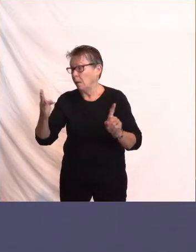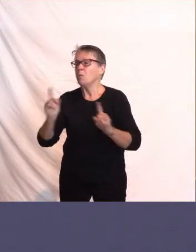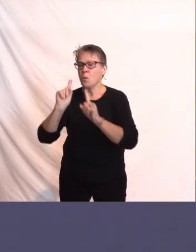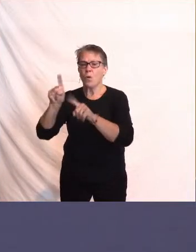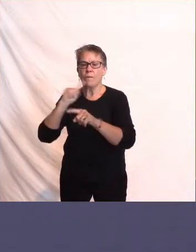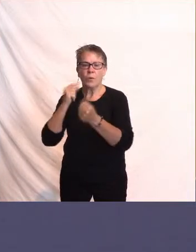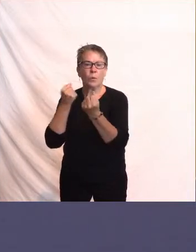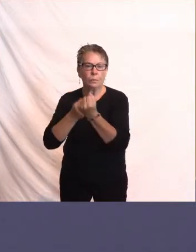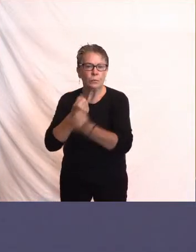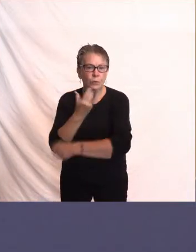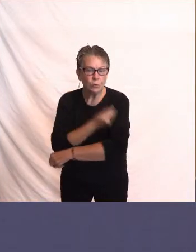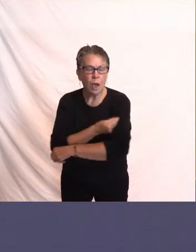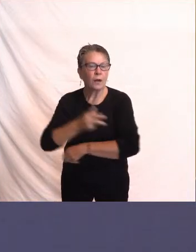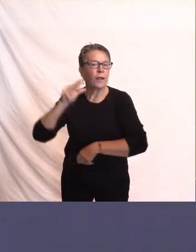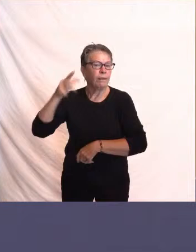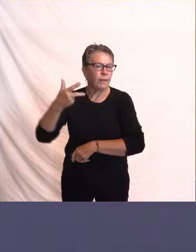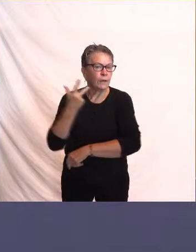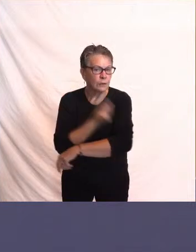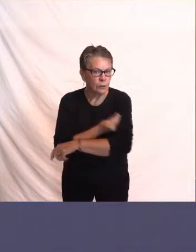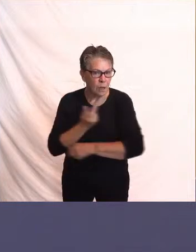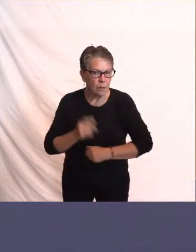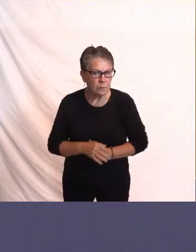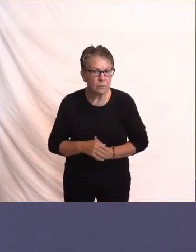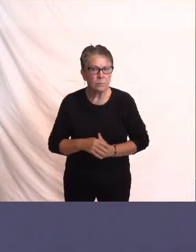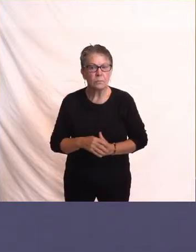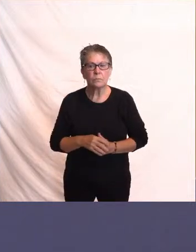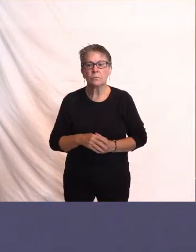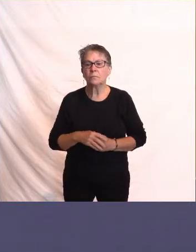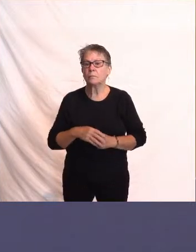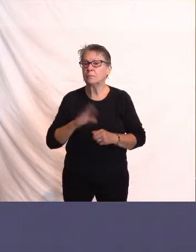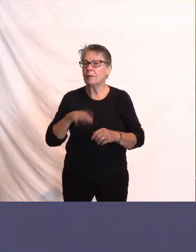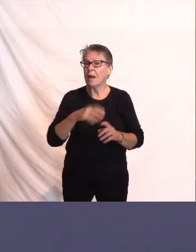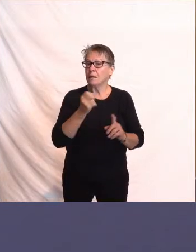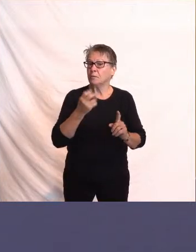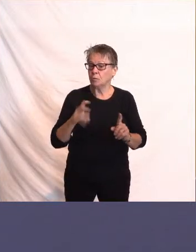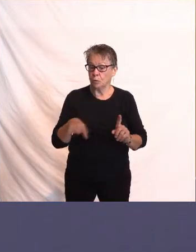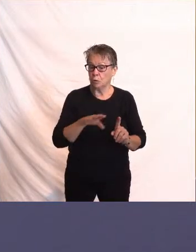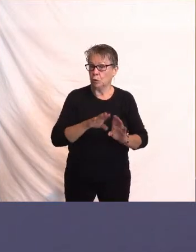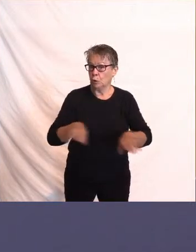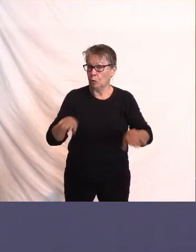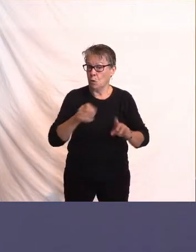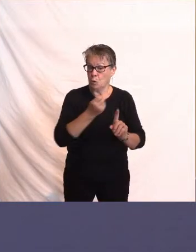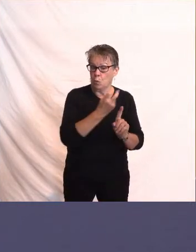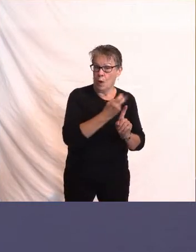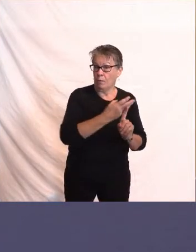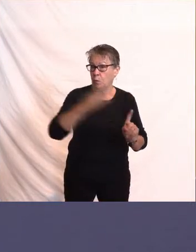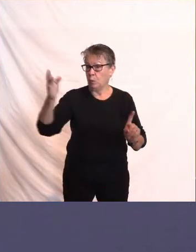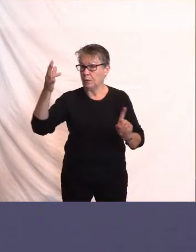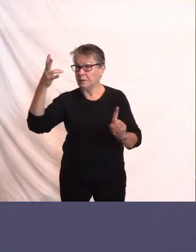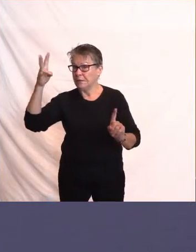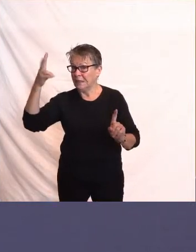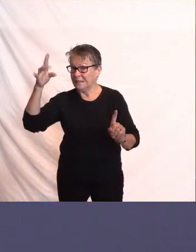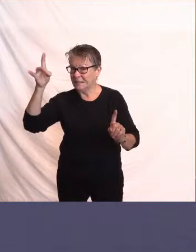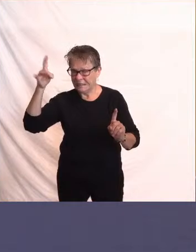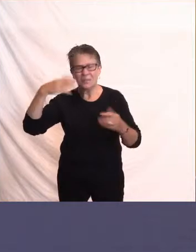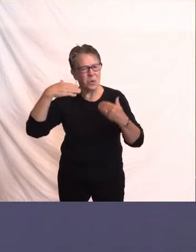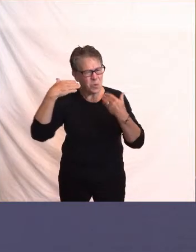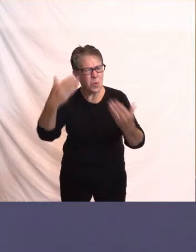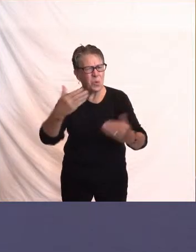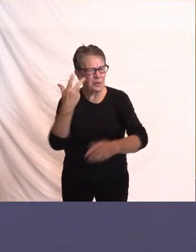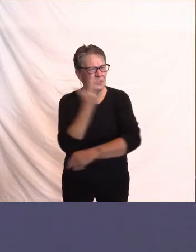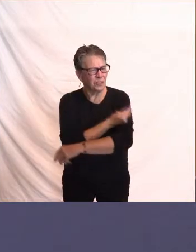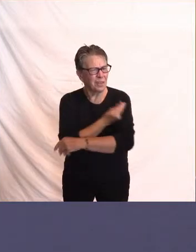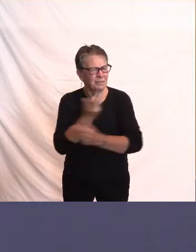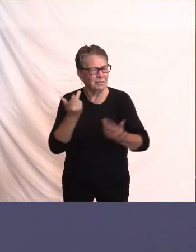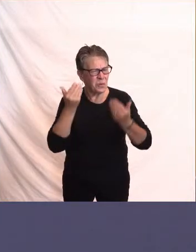be huge. Pat, I mentioned we had I'm honored to join you for the 100th birthday on Saturday night, which